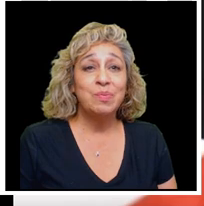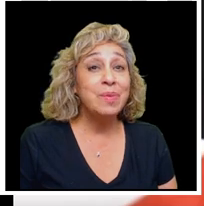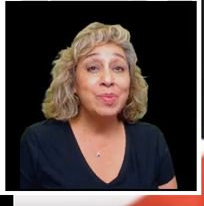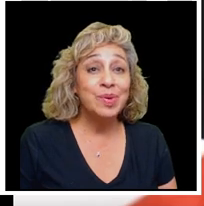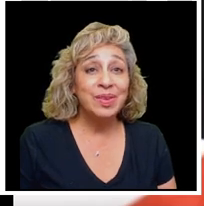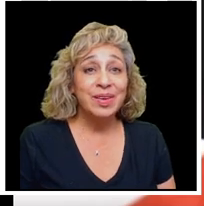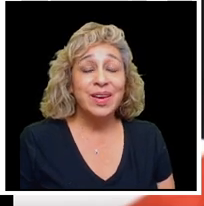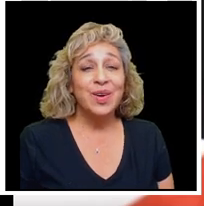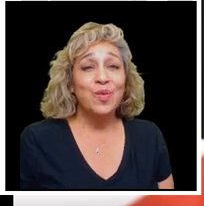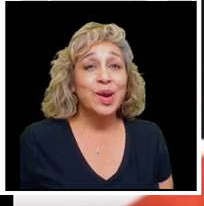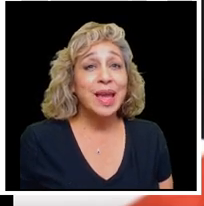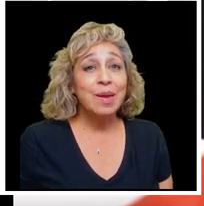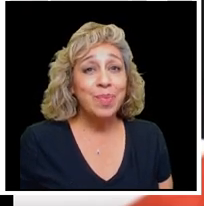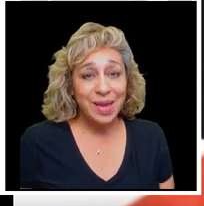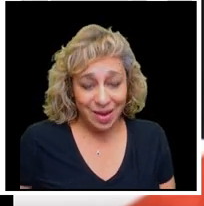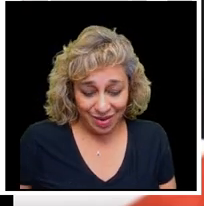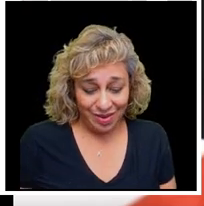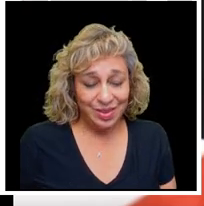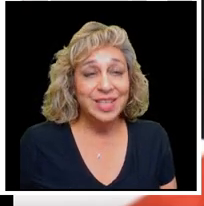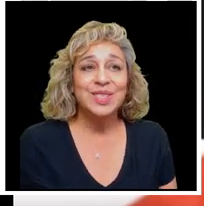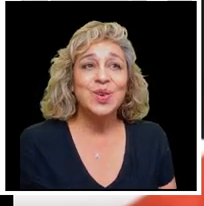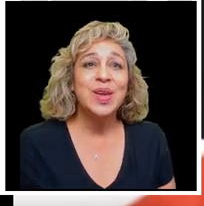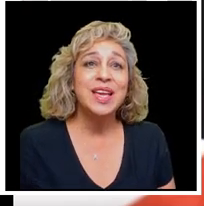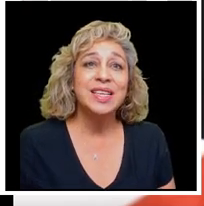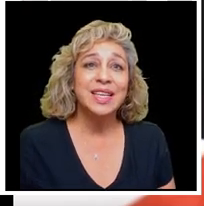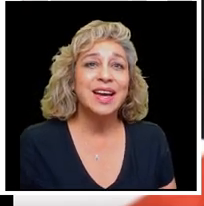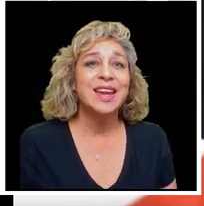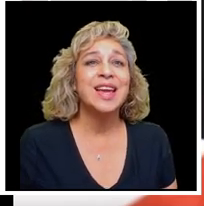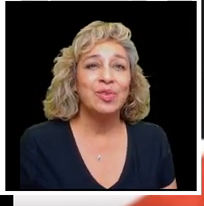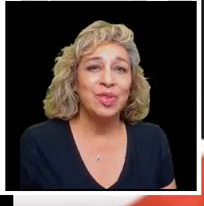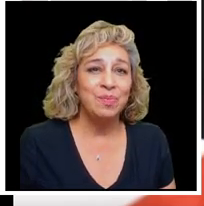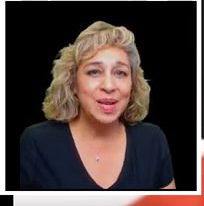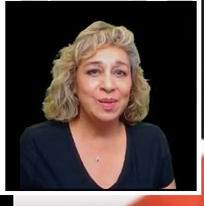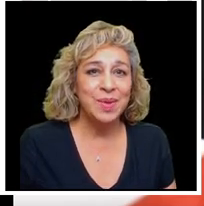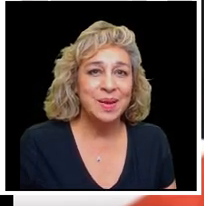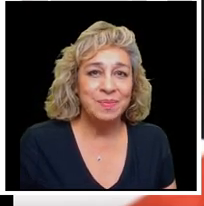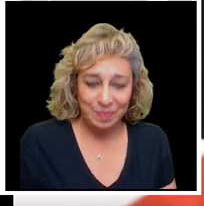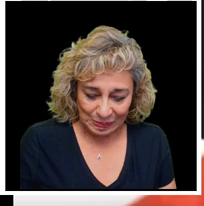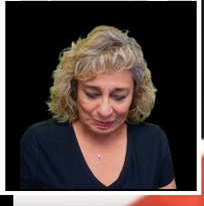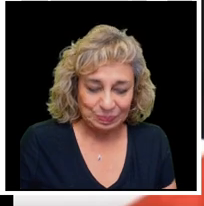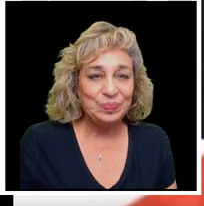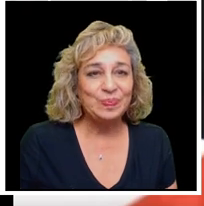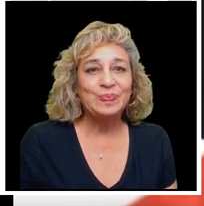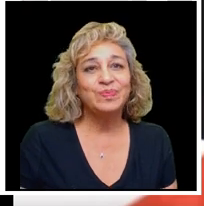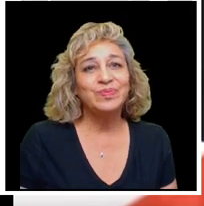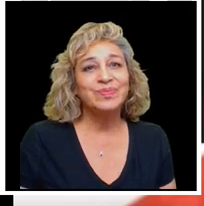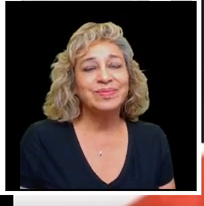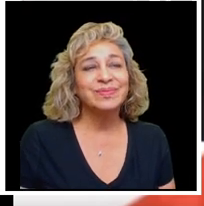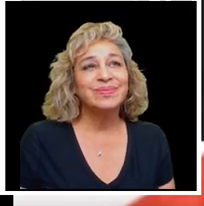to the people were keeping it all so he's cutting out the middlemen